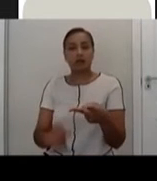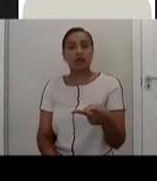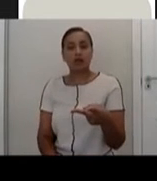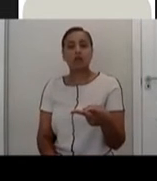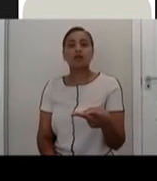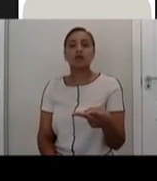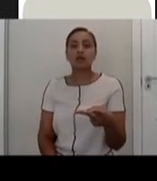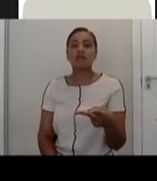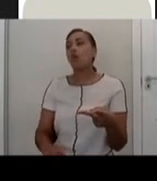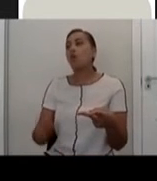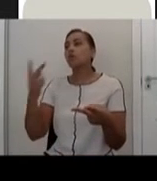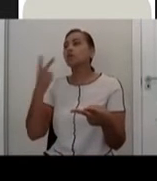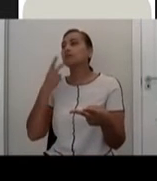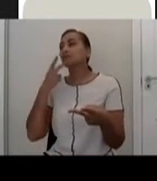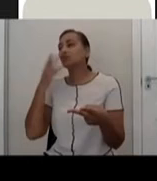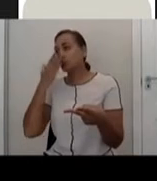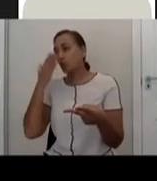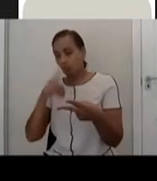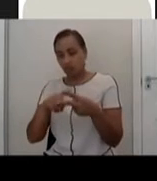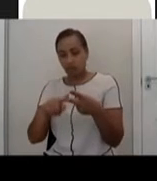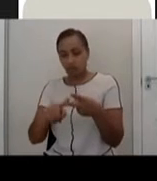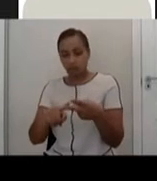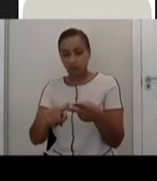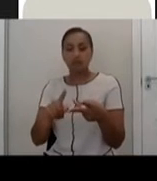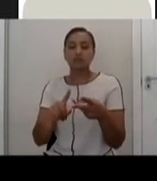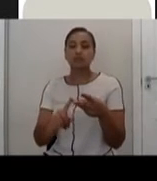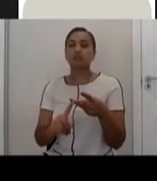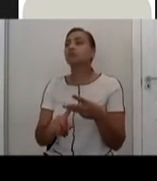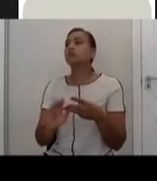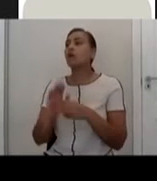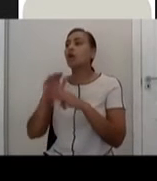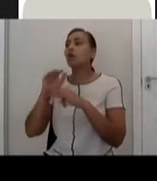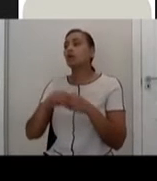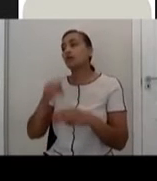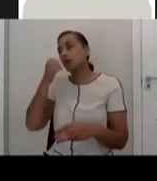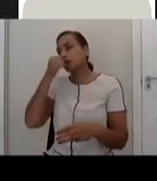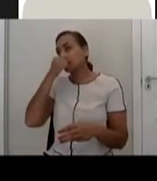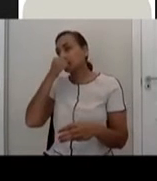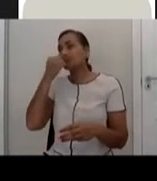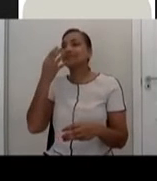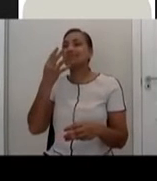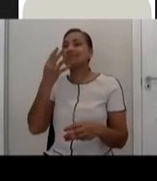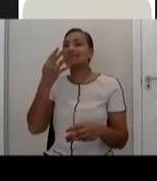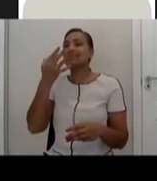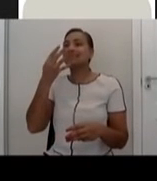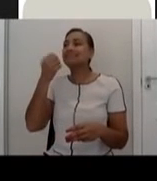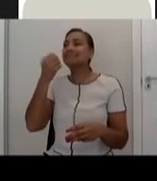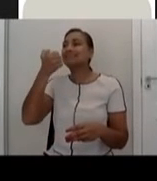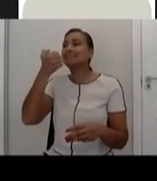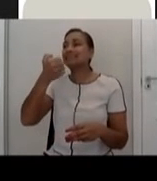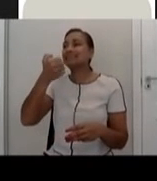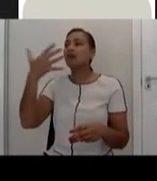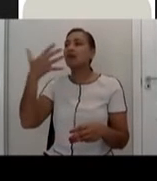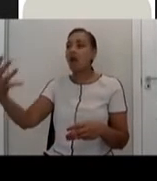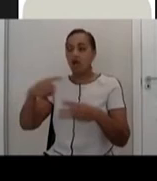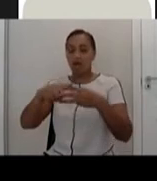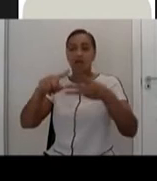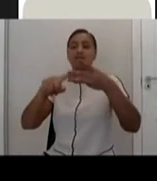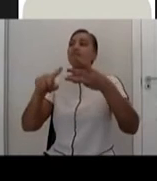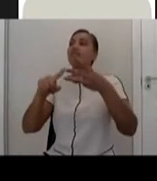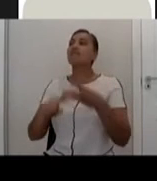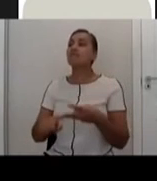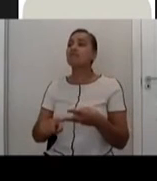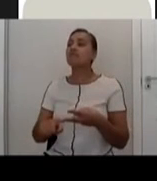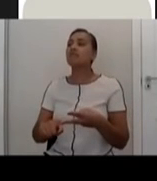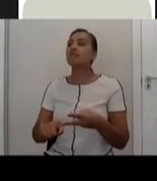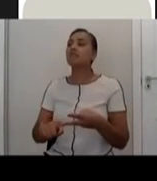the first year of high school, those who are over the age of 65, and also a